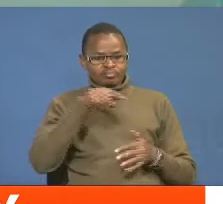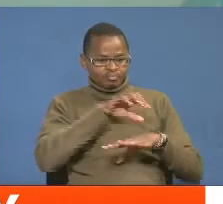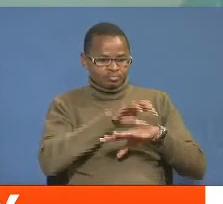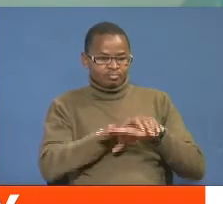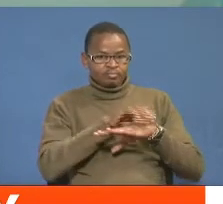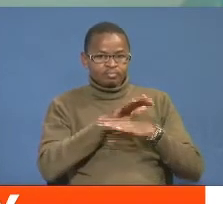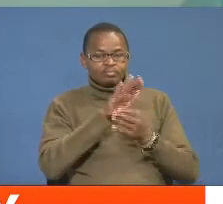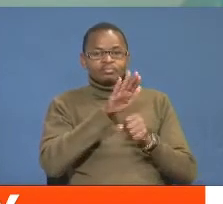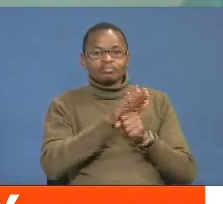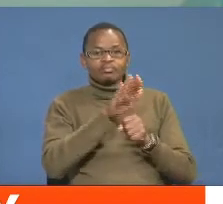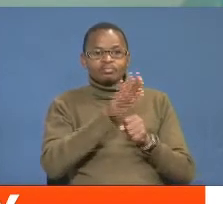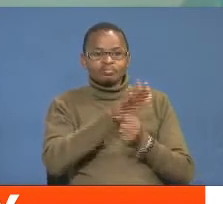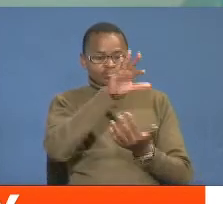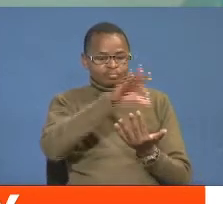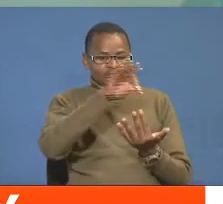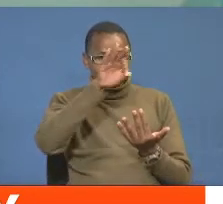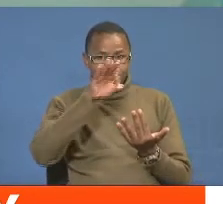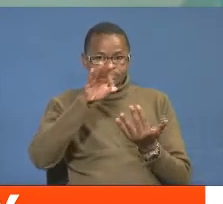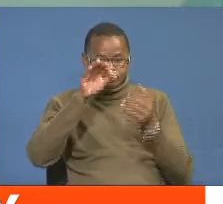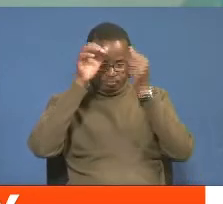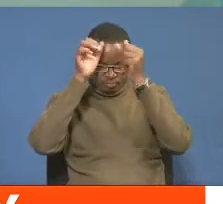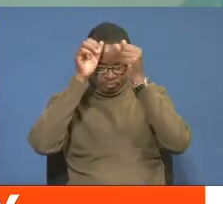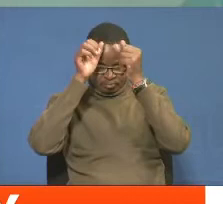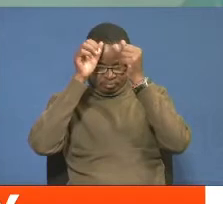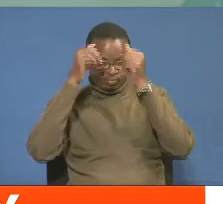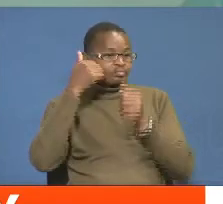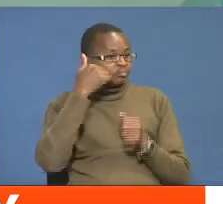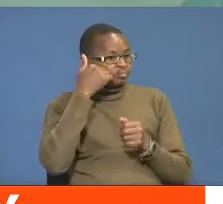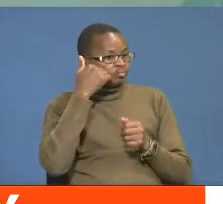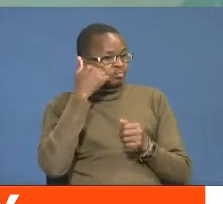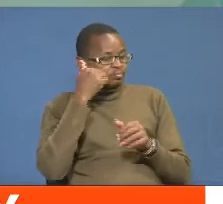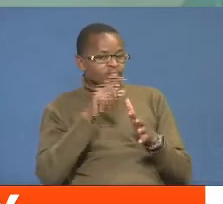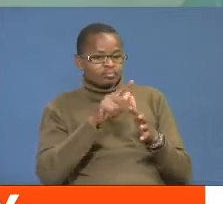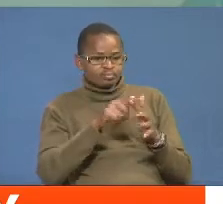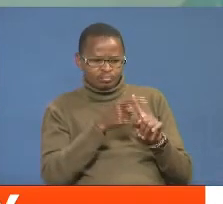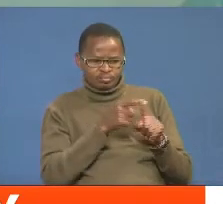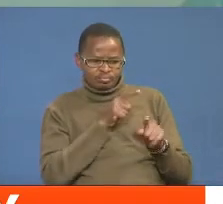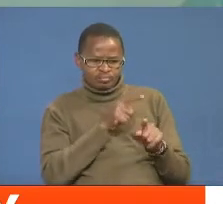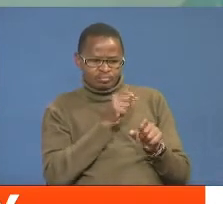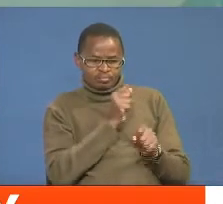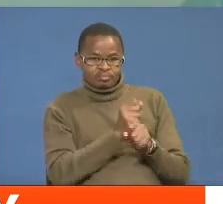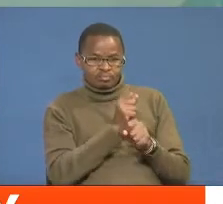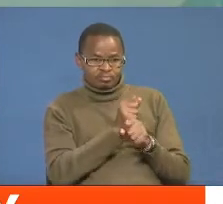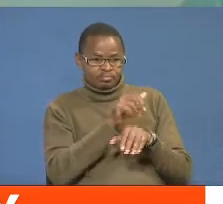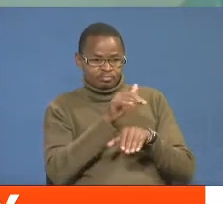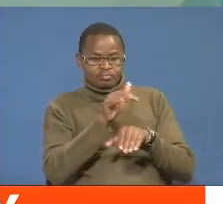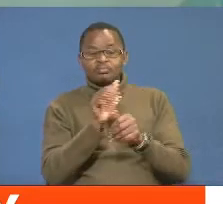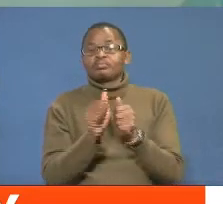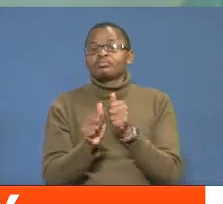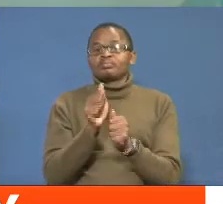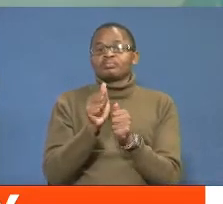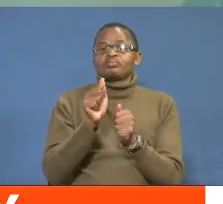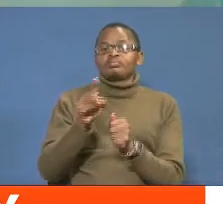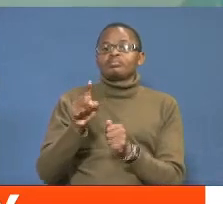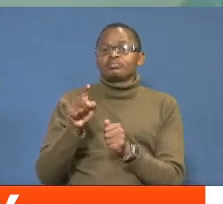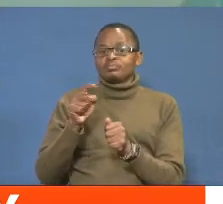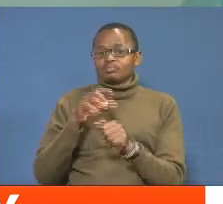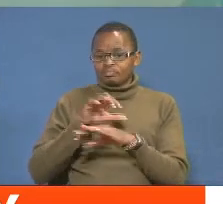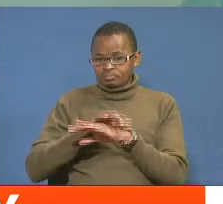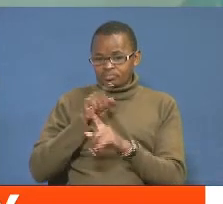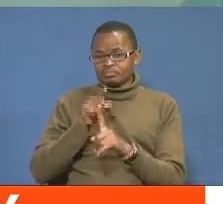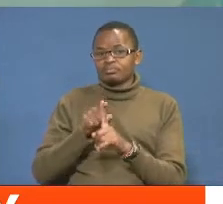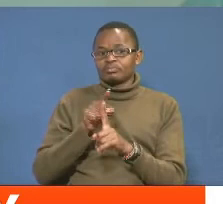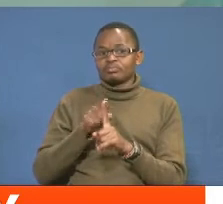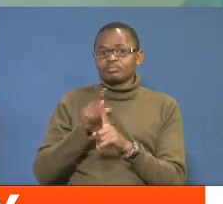get more samples from the patients and do a sequence analysis, and then from there make a call on which vaccine are we actually going